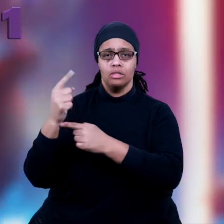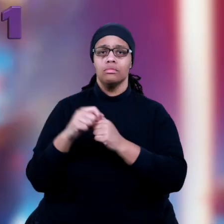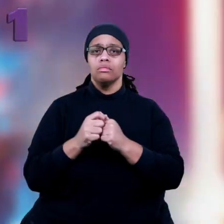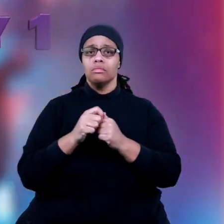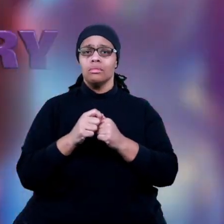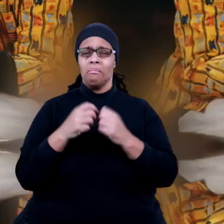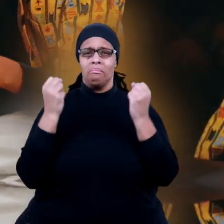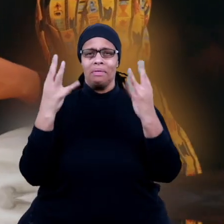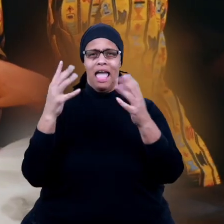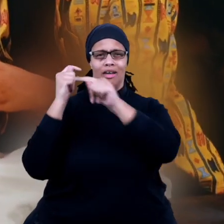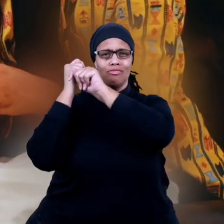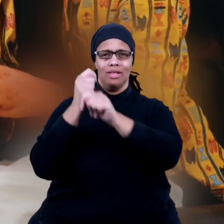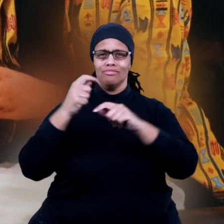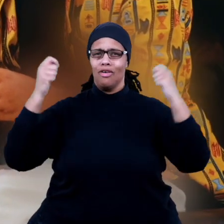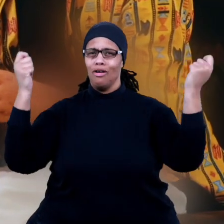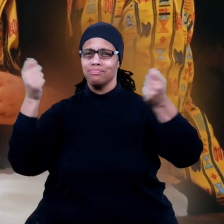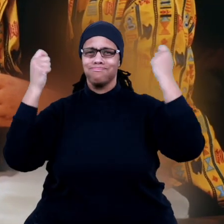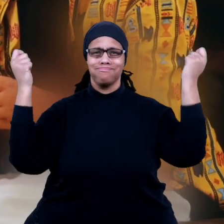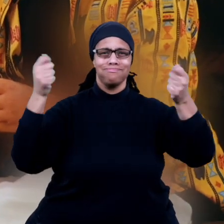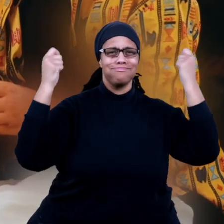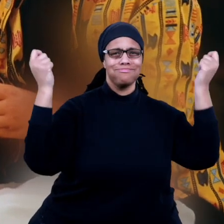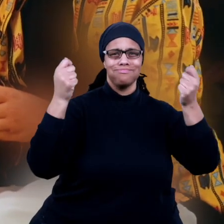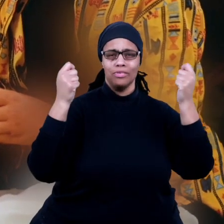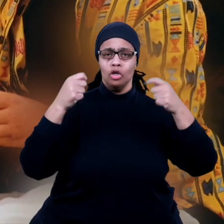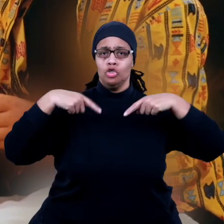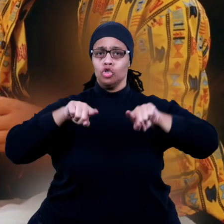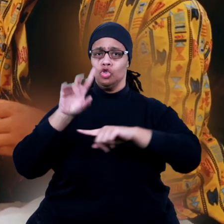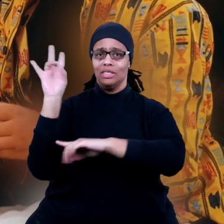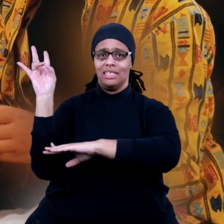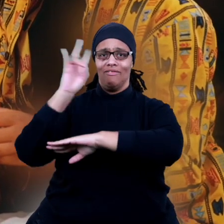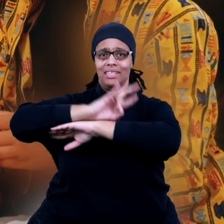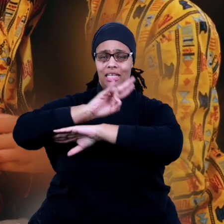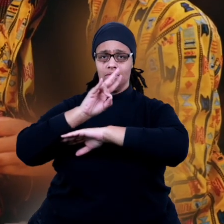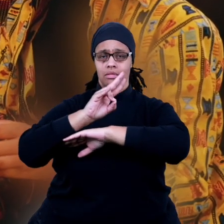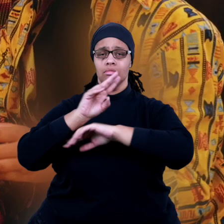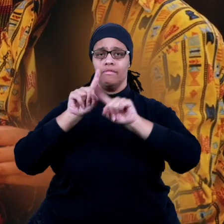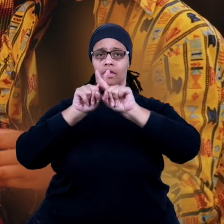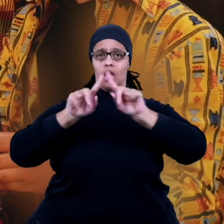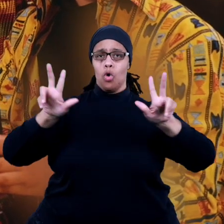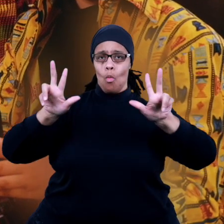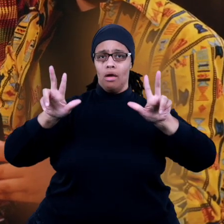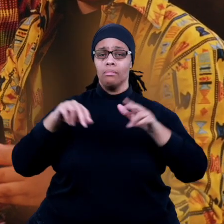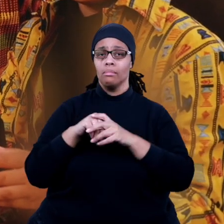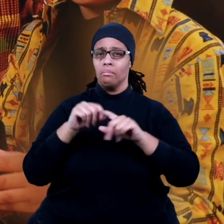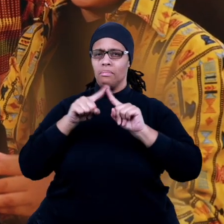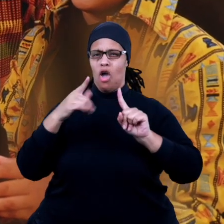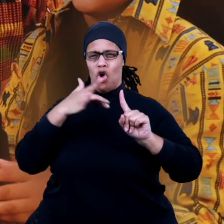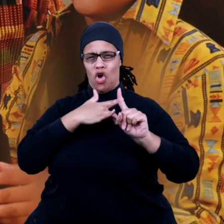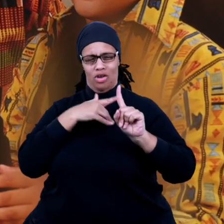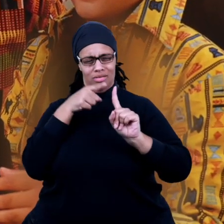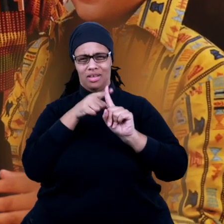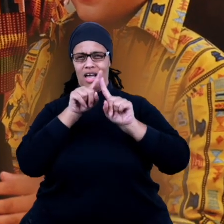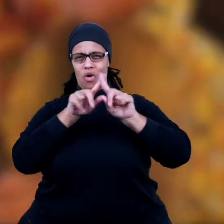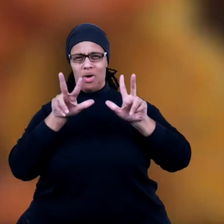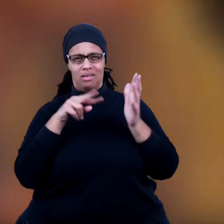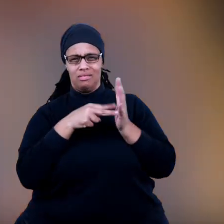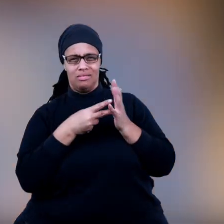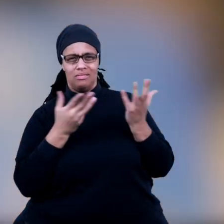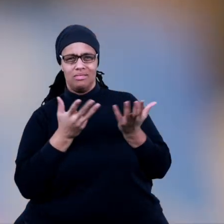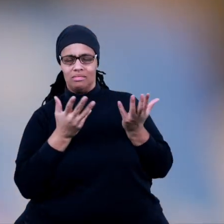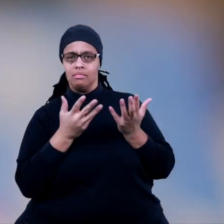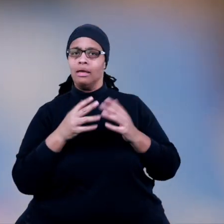1st. There are many traditions that are celebrated during the 7 days of Kwanzaa. But at the heart of the